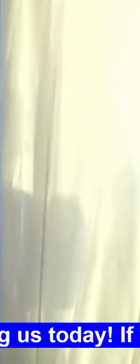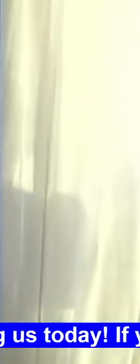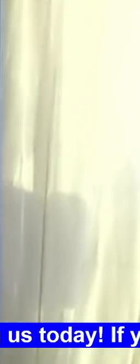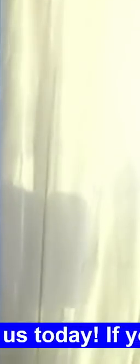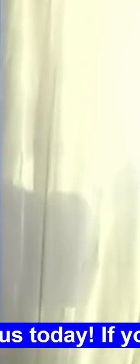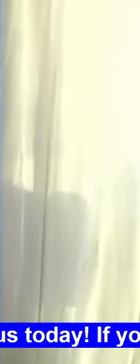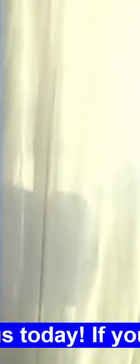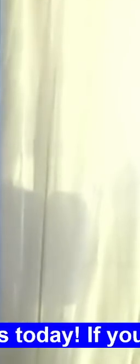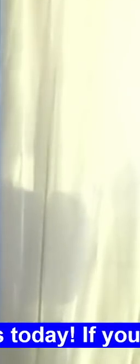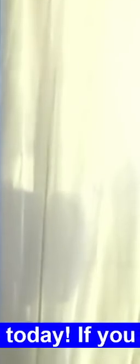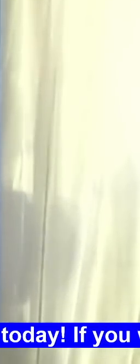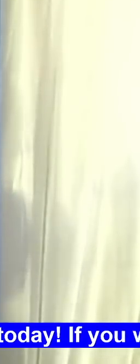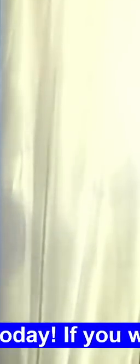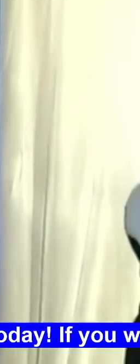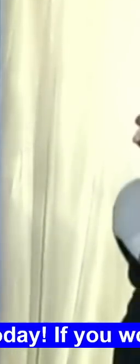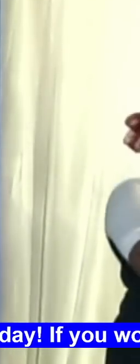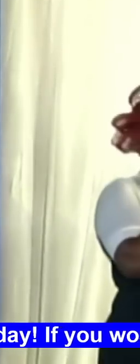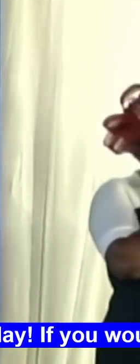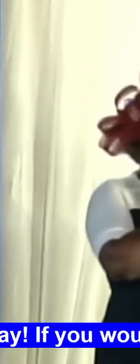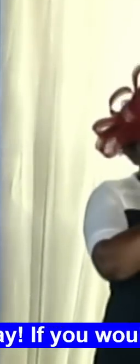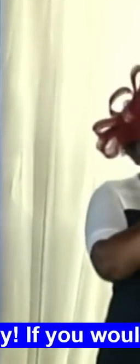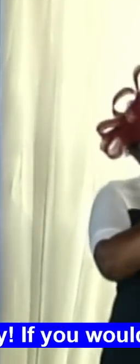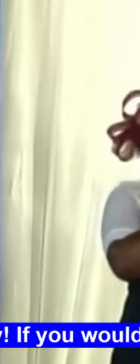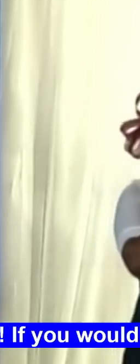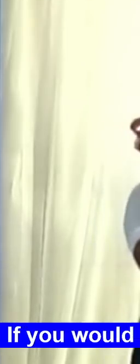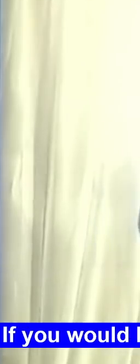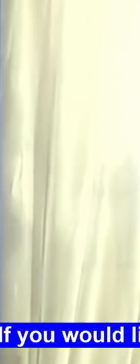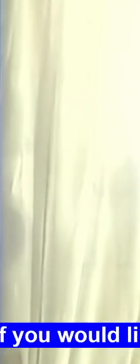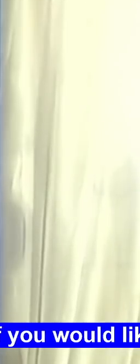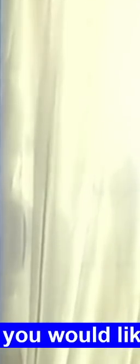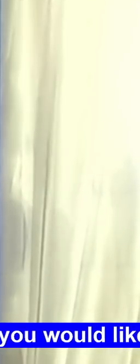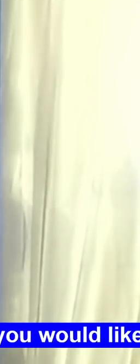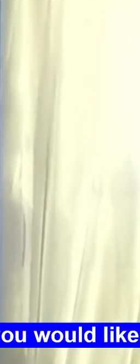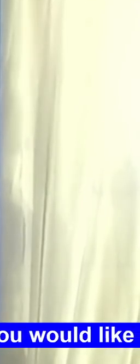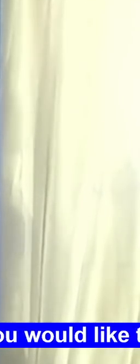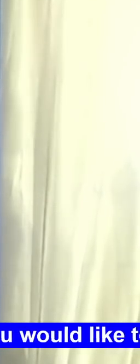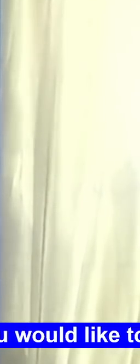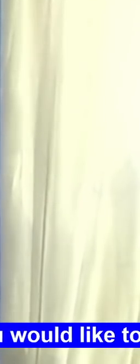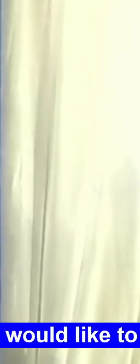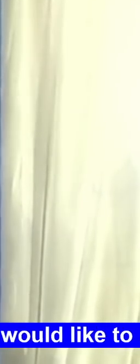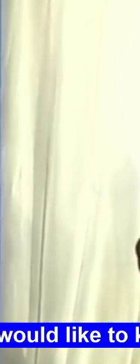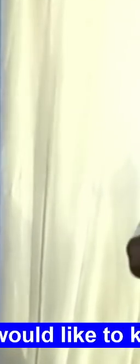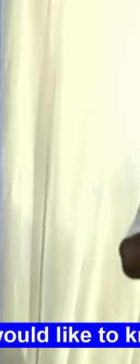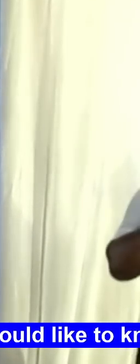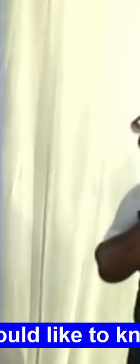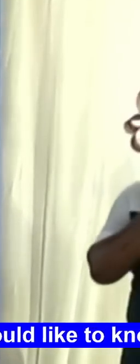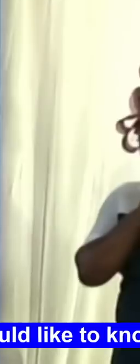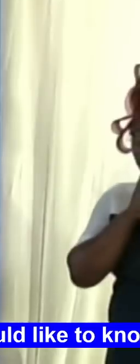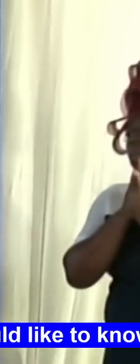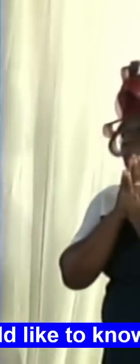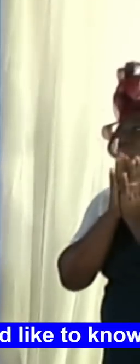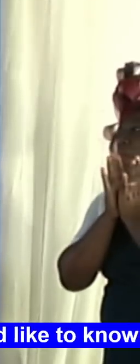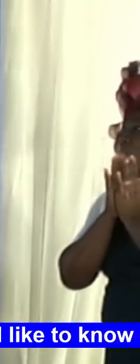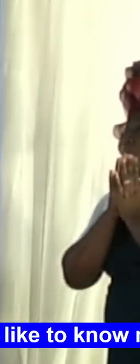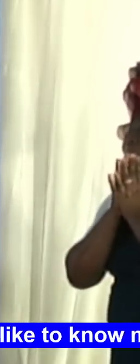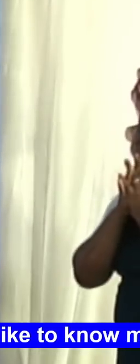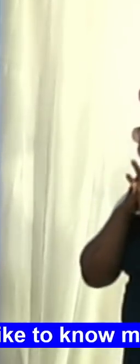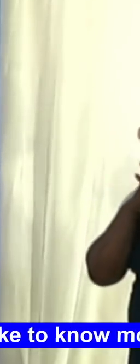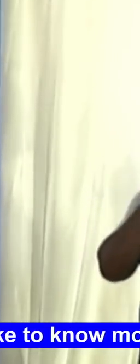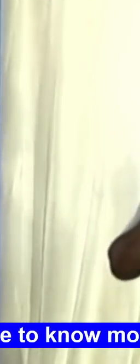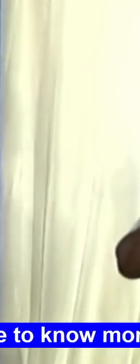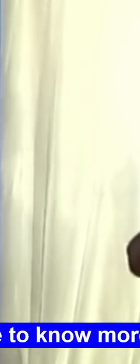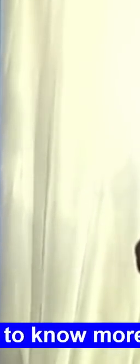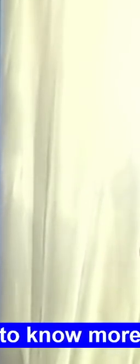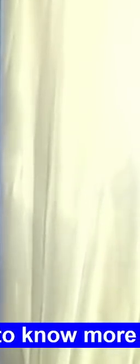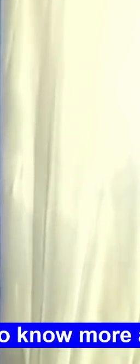saints. Lord God Almighty, as we receive your word right now, Lord Jesus God,